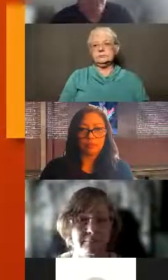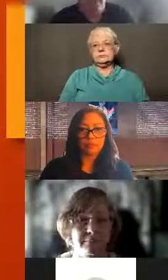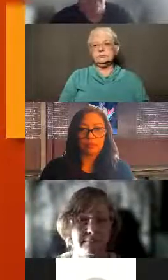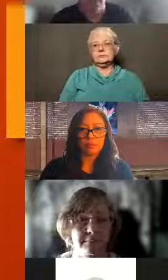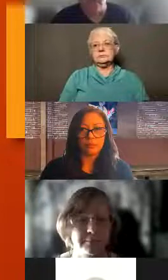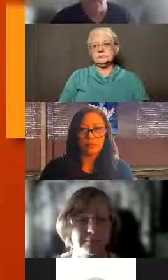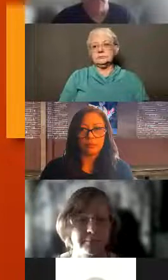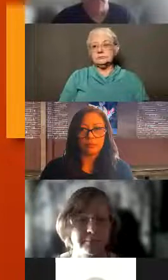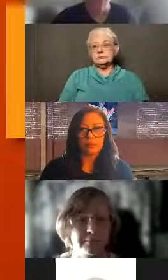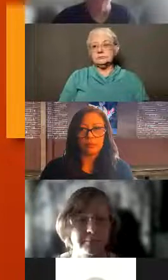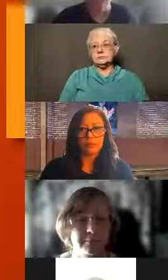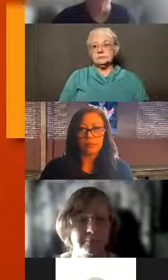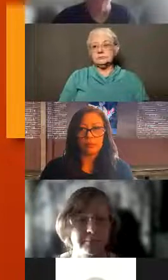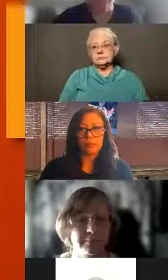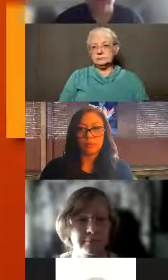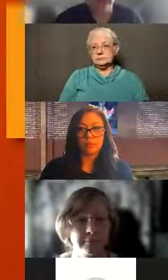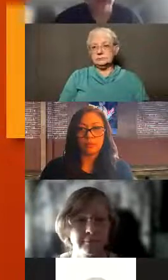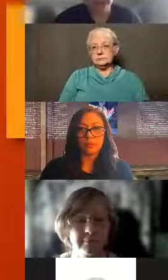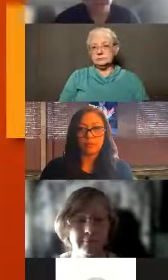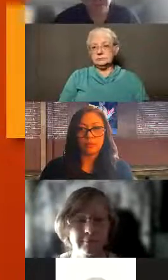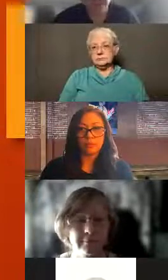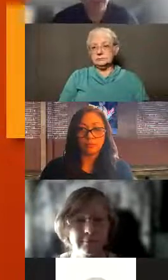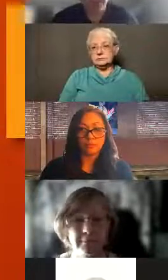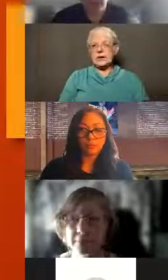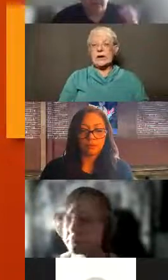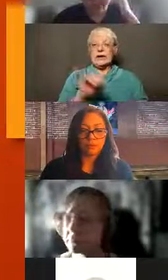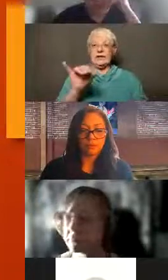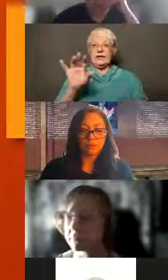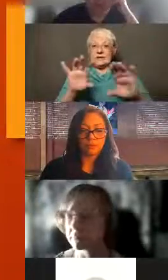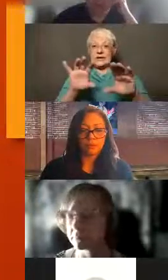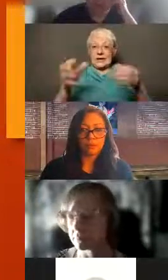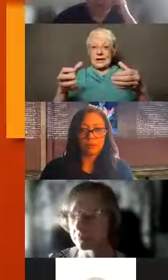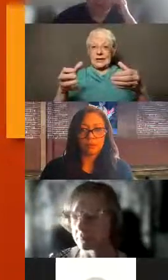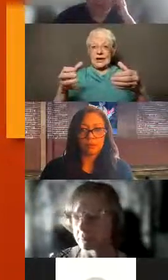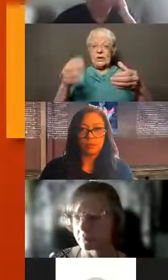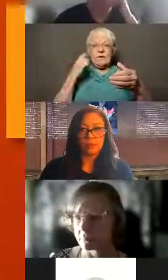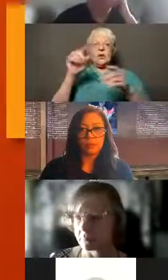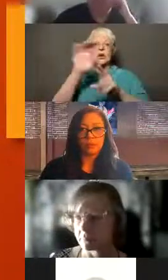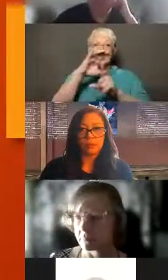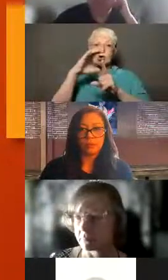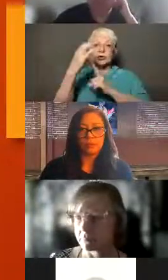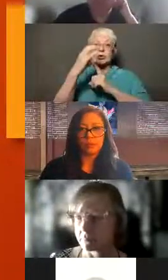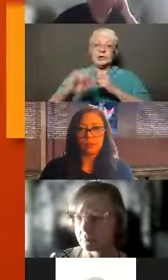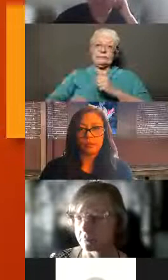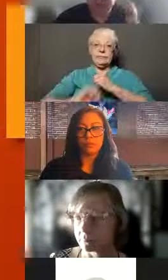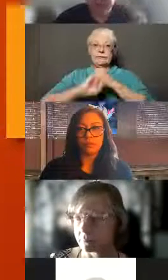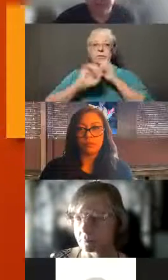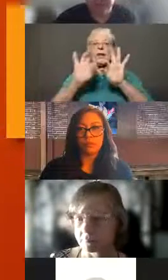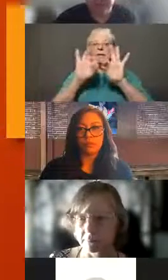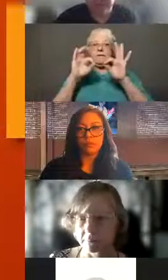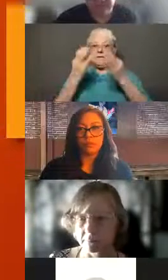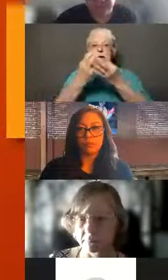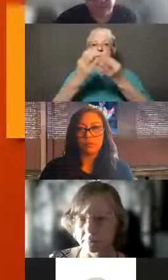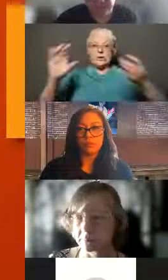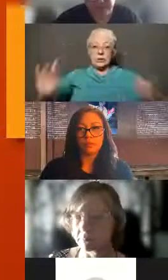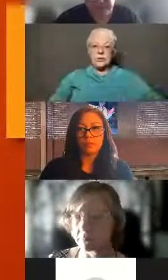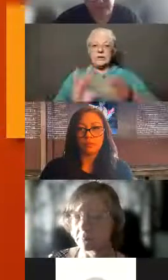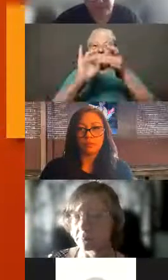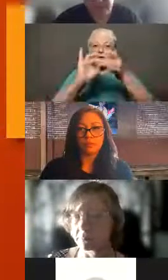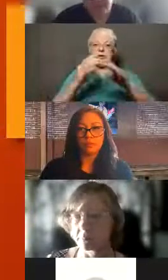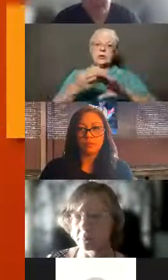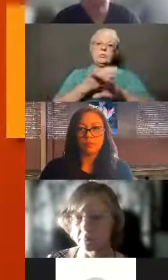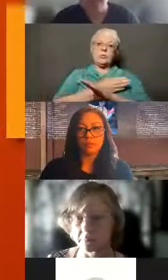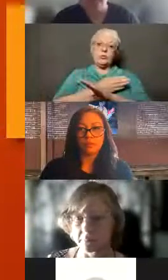Again, these are for the categories of culturally reaffirming family reunification and pretrial family